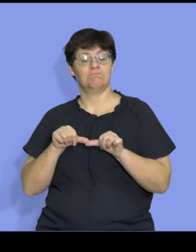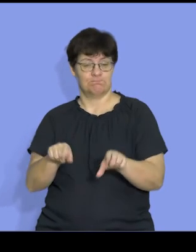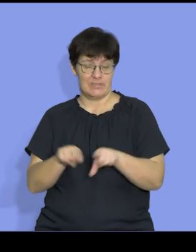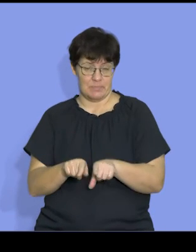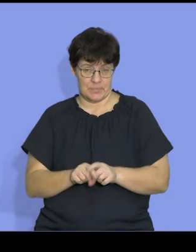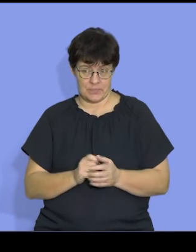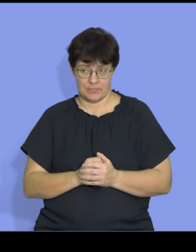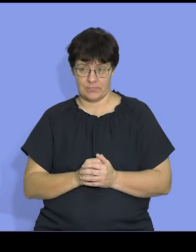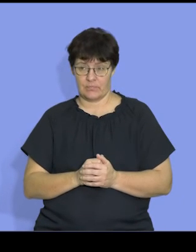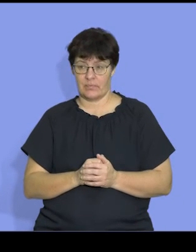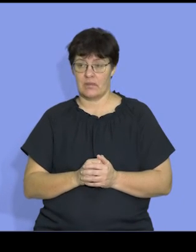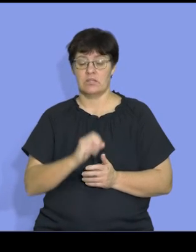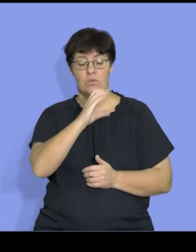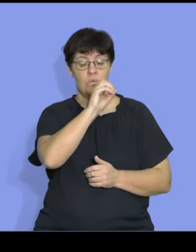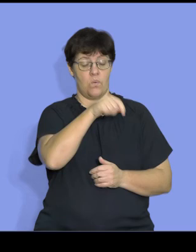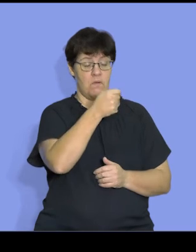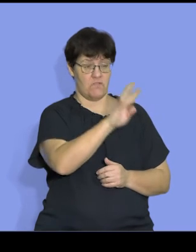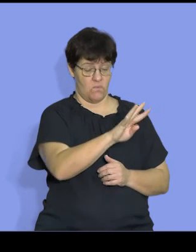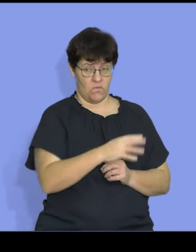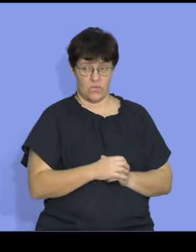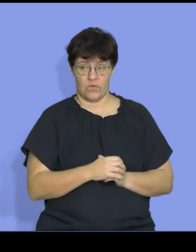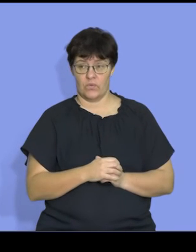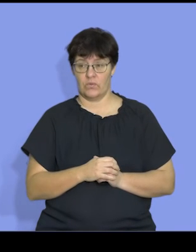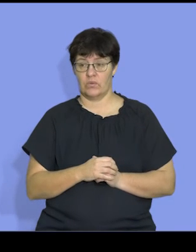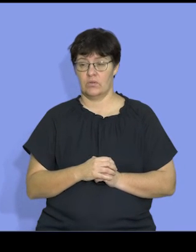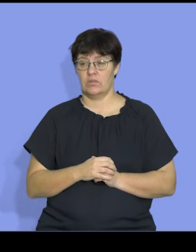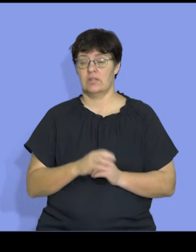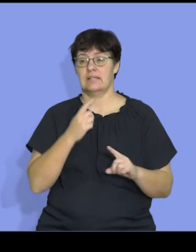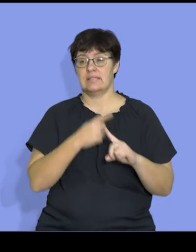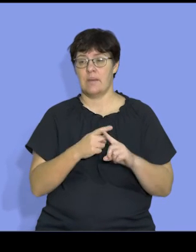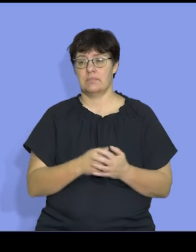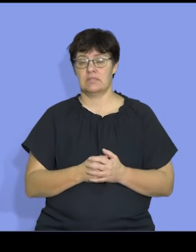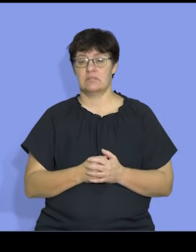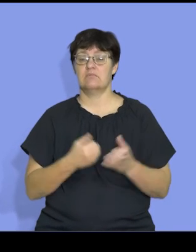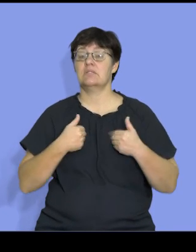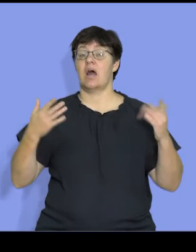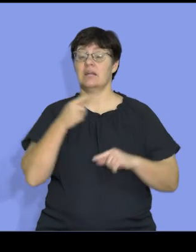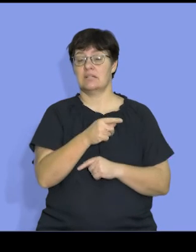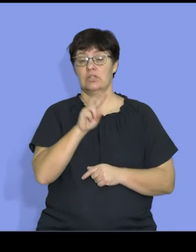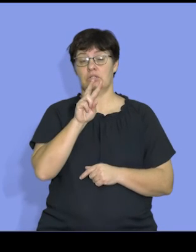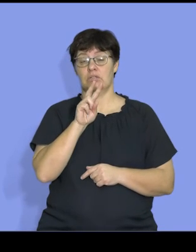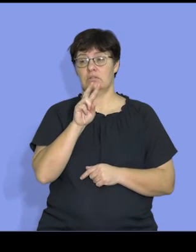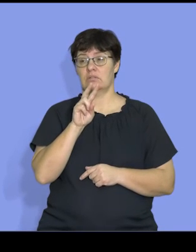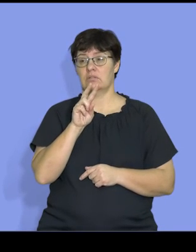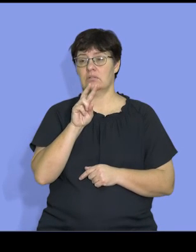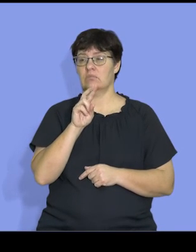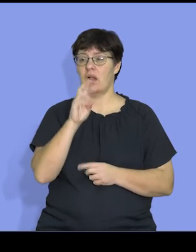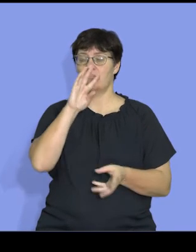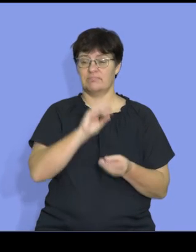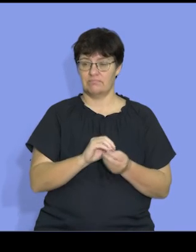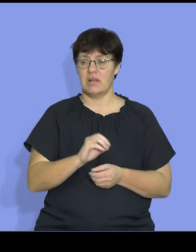1 is 0,4, right? Multiplied by the initial volume, which was diluted, which